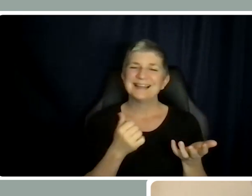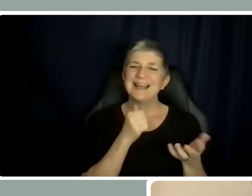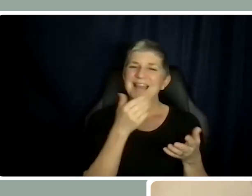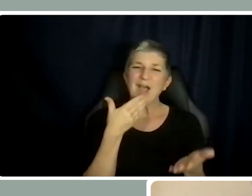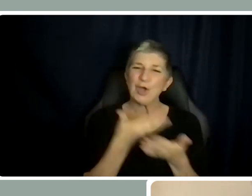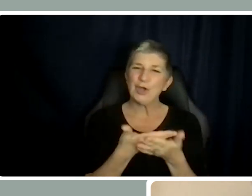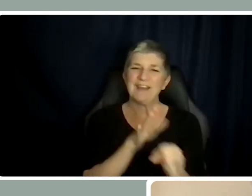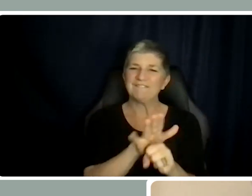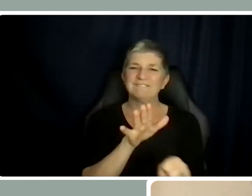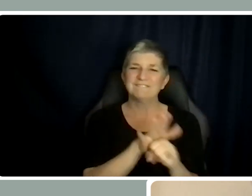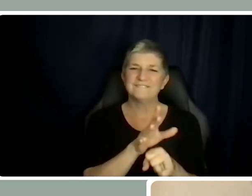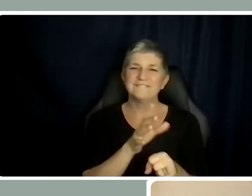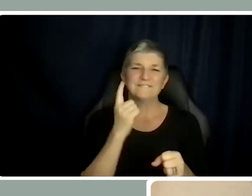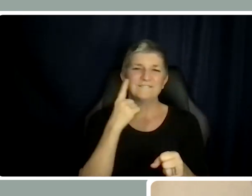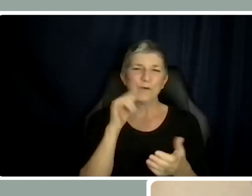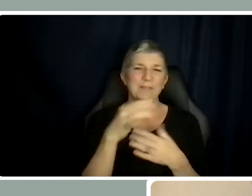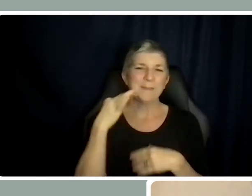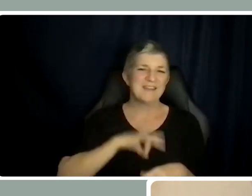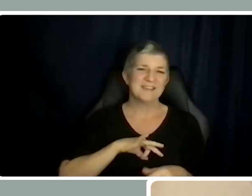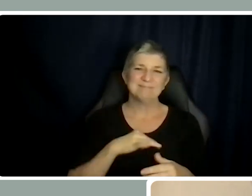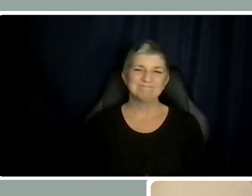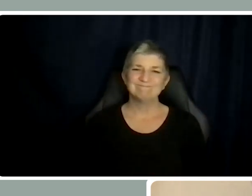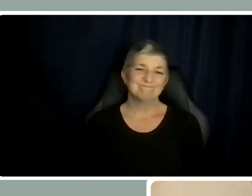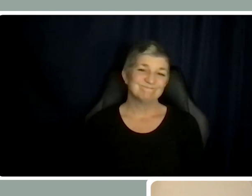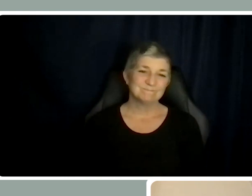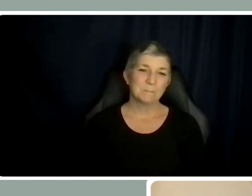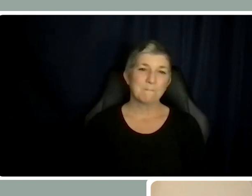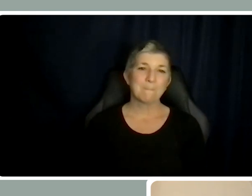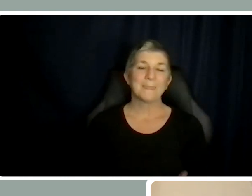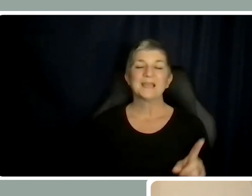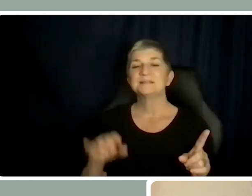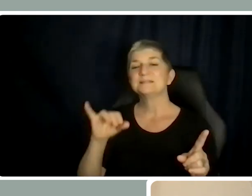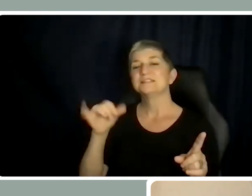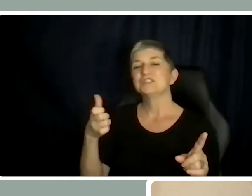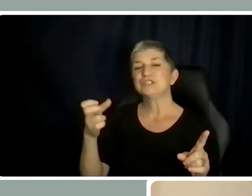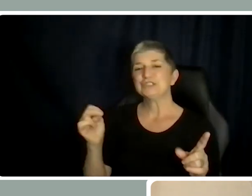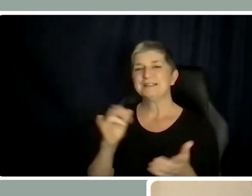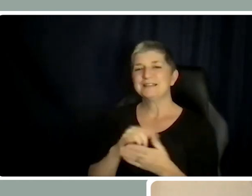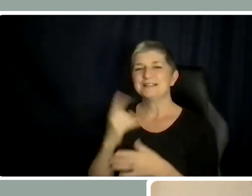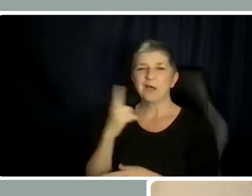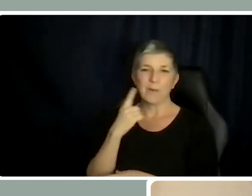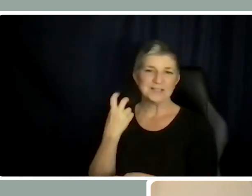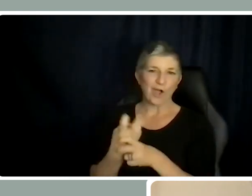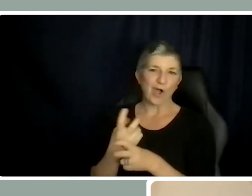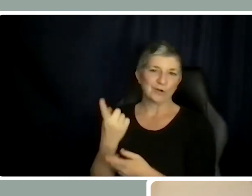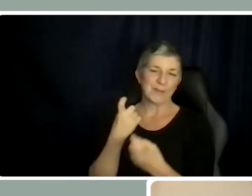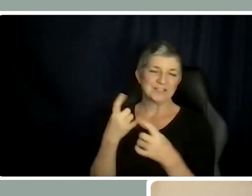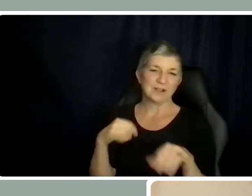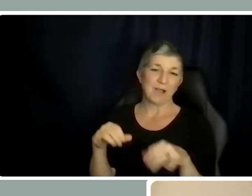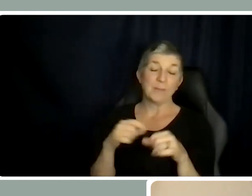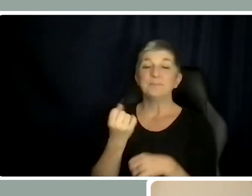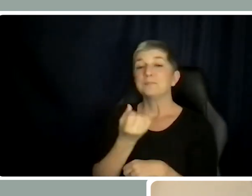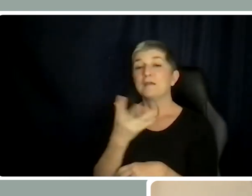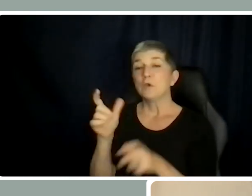benefit that you want them to have and we want them to have. And that's this is always a hard question. It's a common one. There's a couple